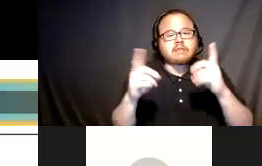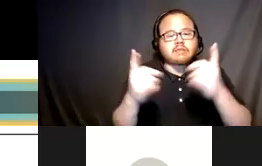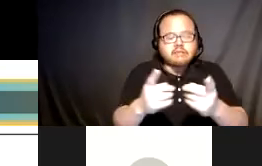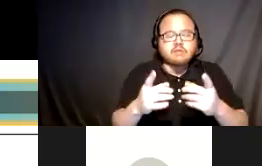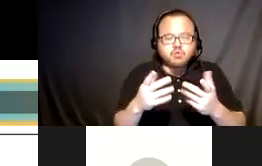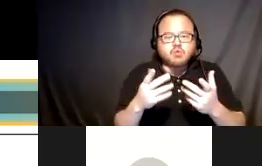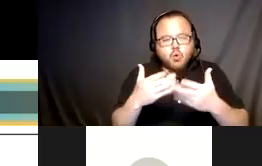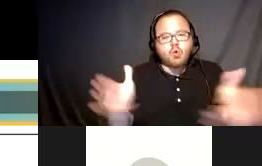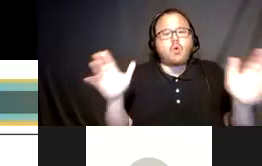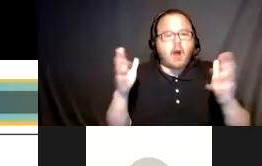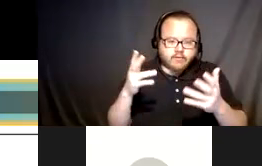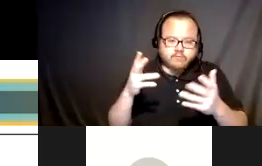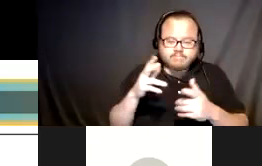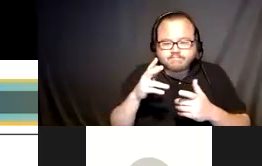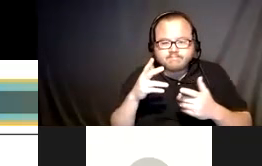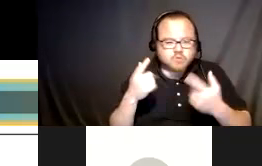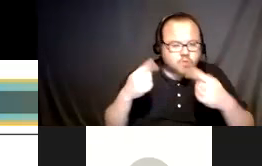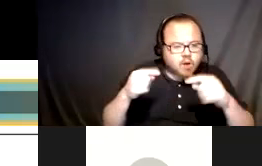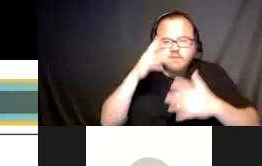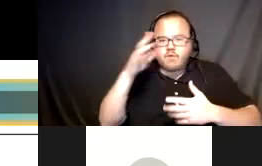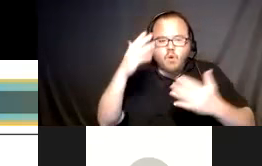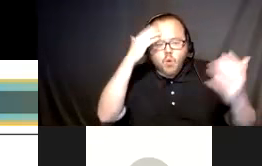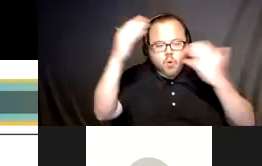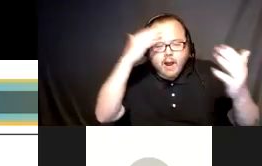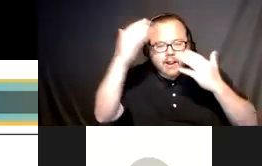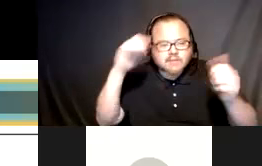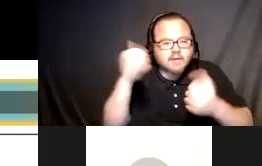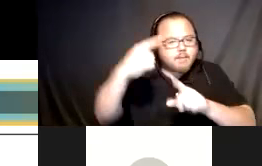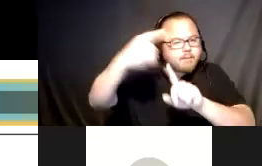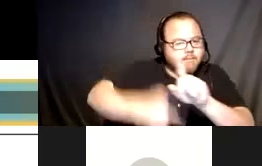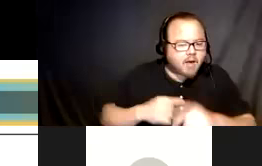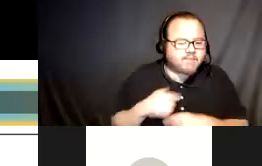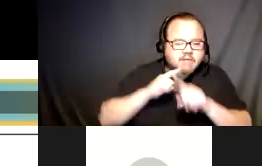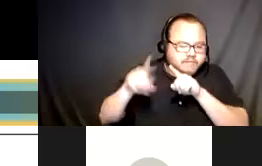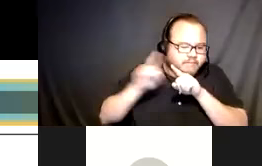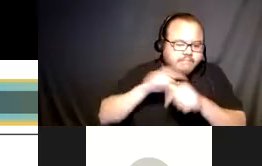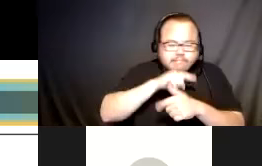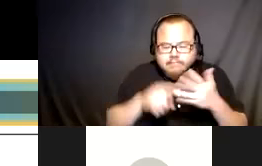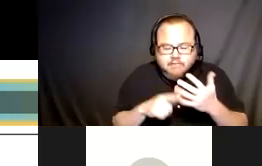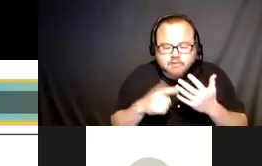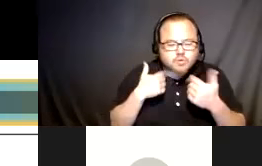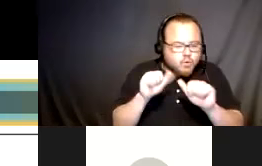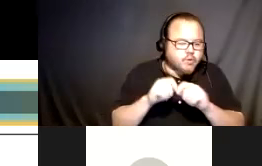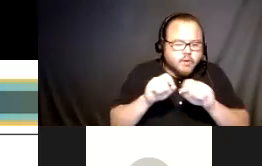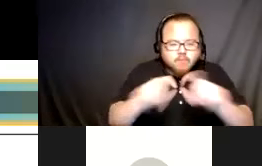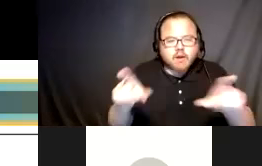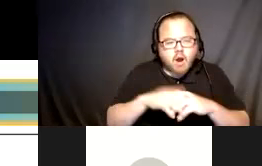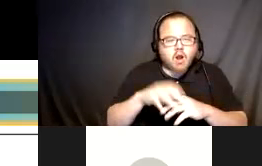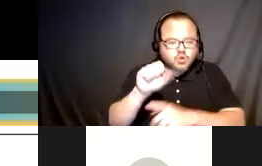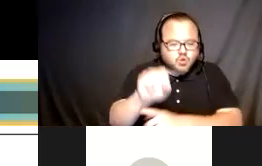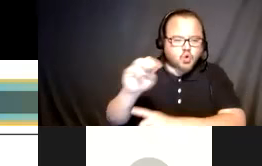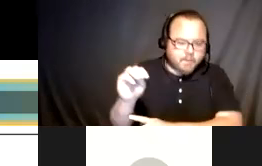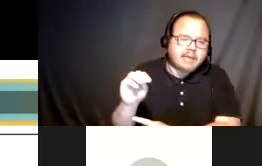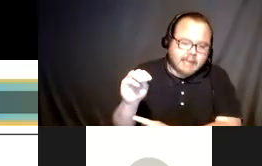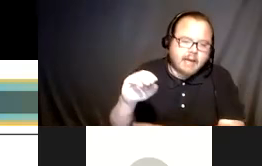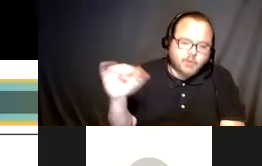Health Awareness Month and other types of things, trying to put out on our social media to make